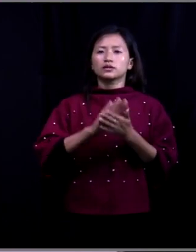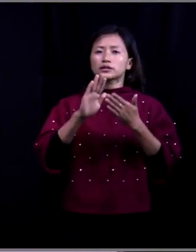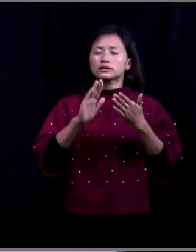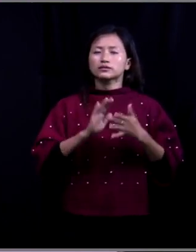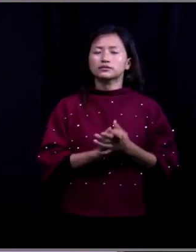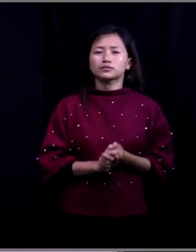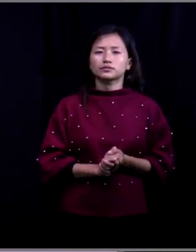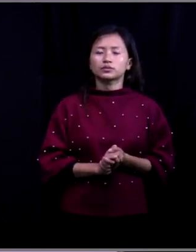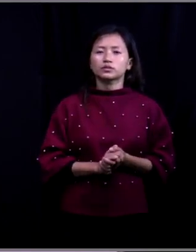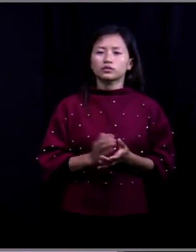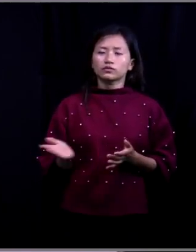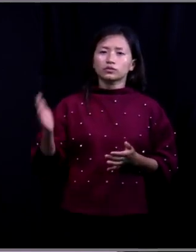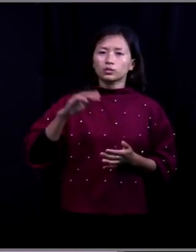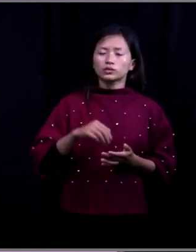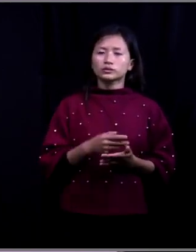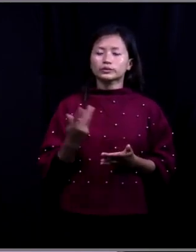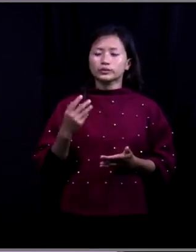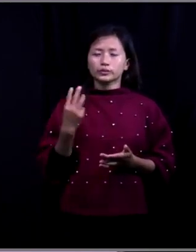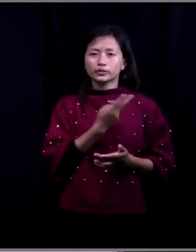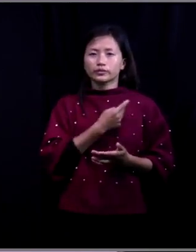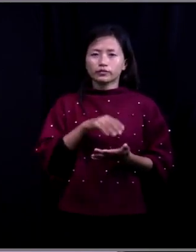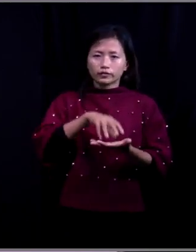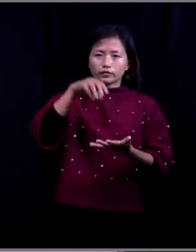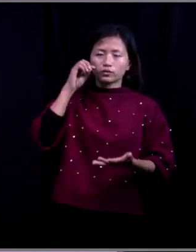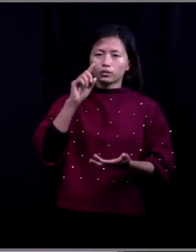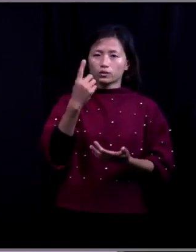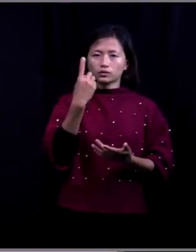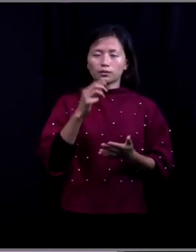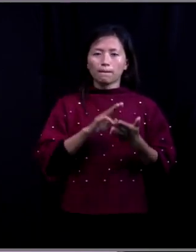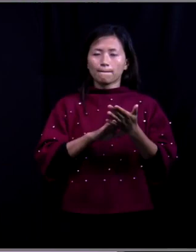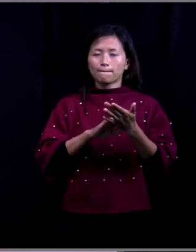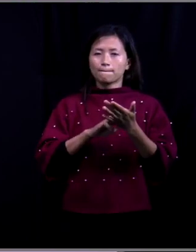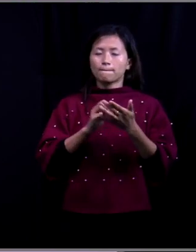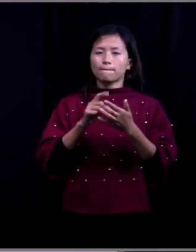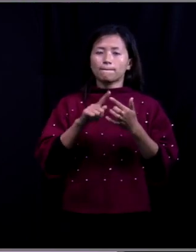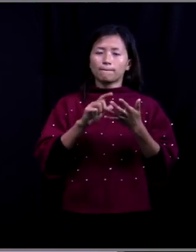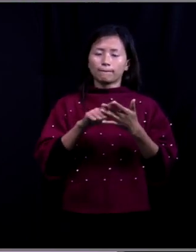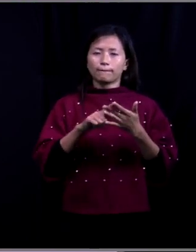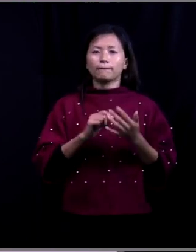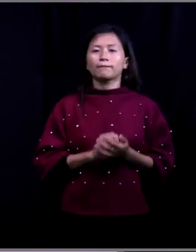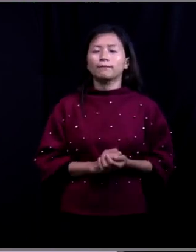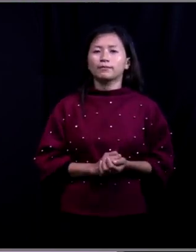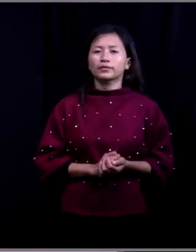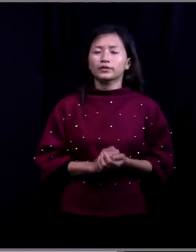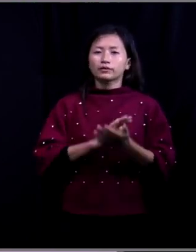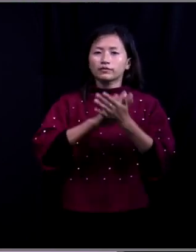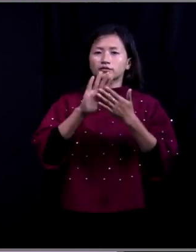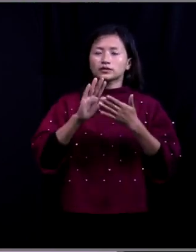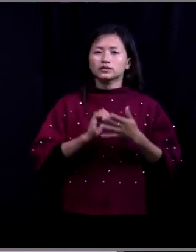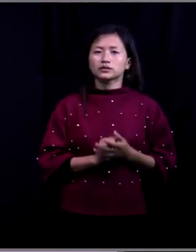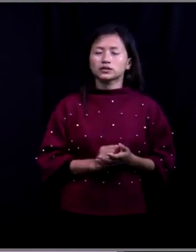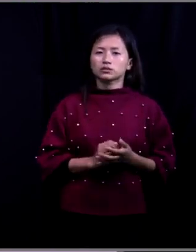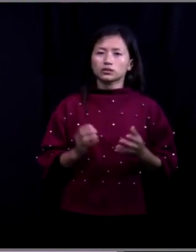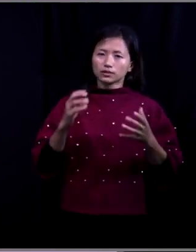Now, from what we have just learned, we know that 1 mole of helium